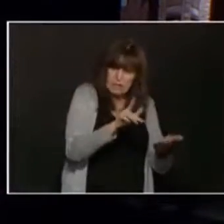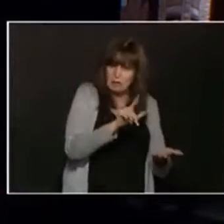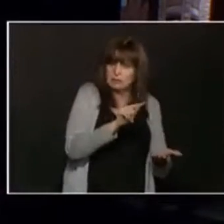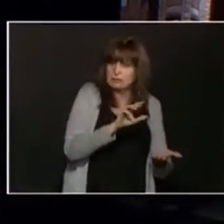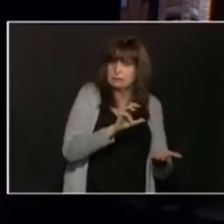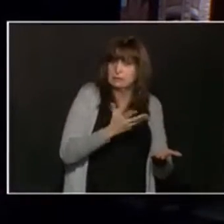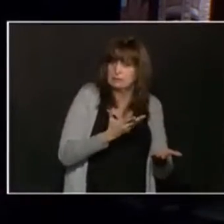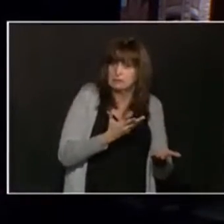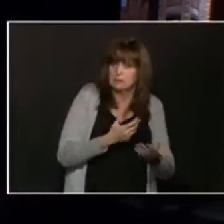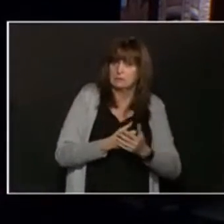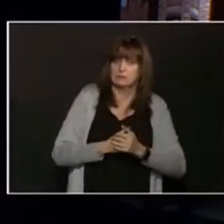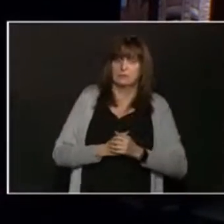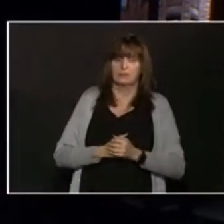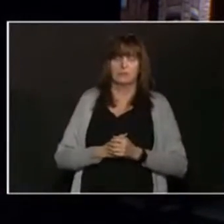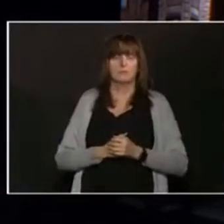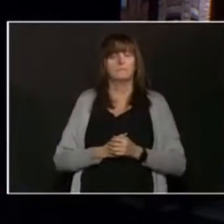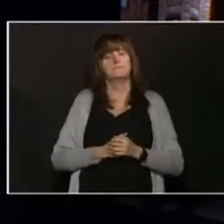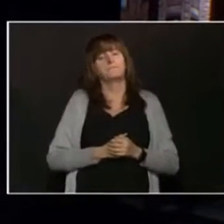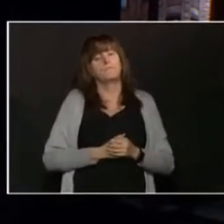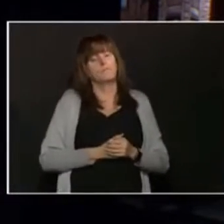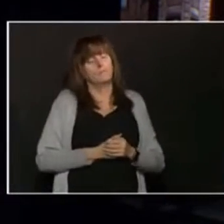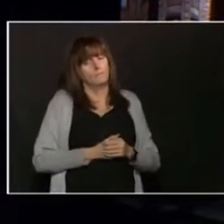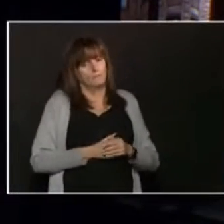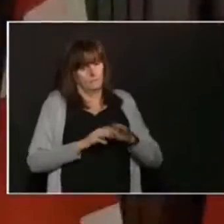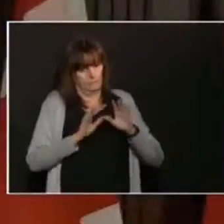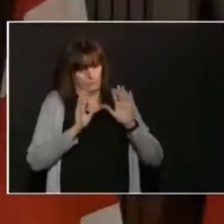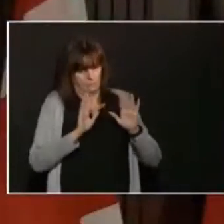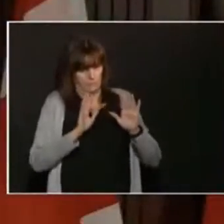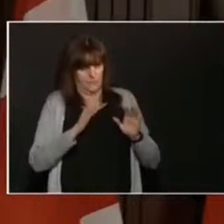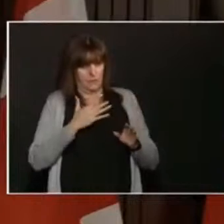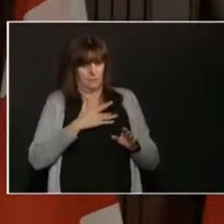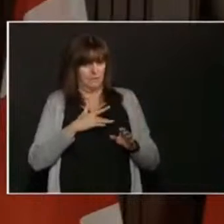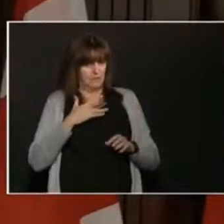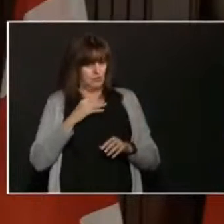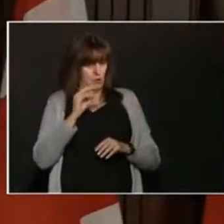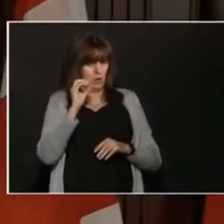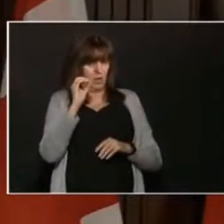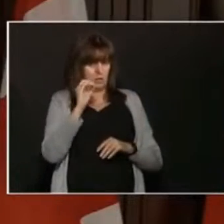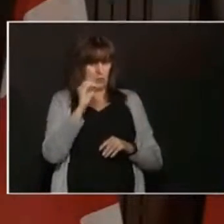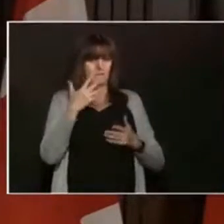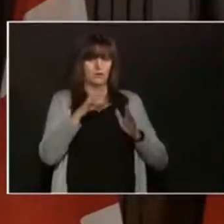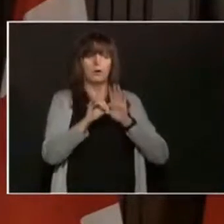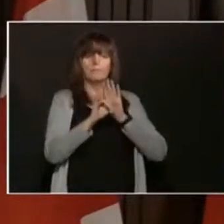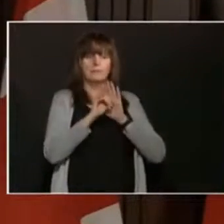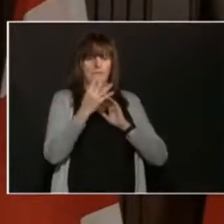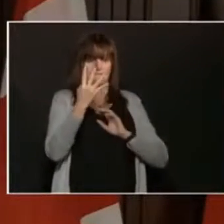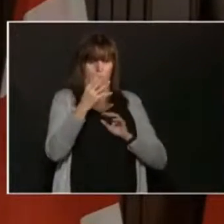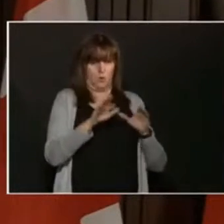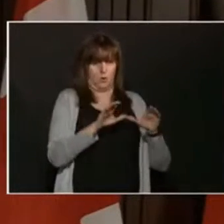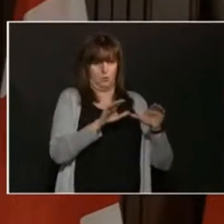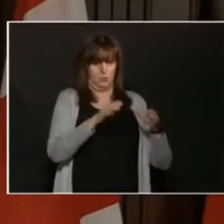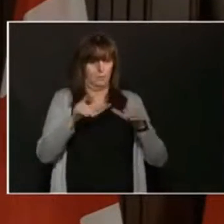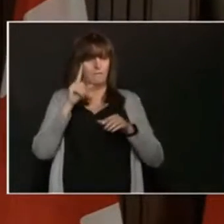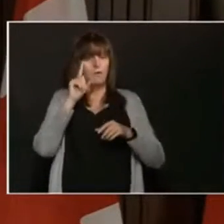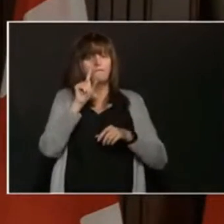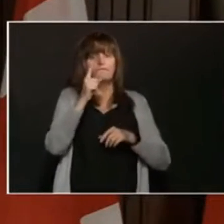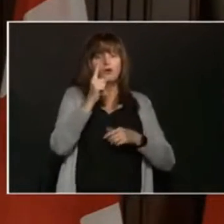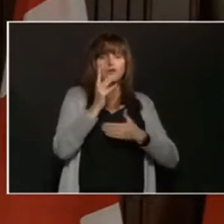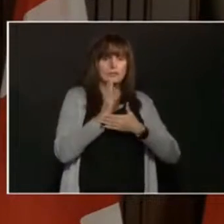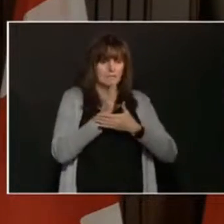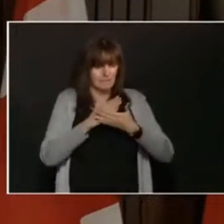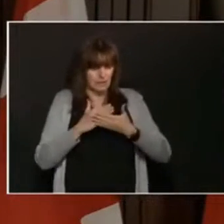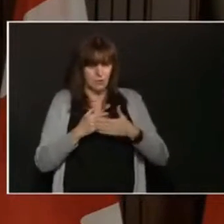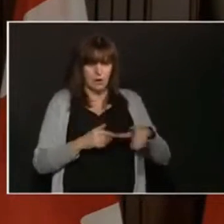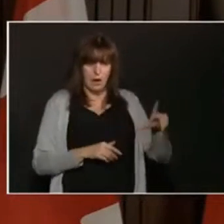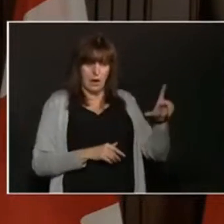you? The province identified 4 priority groups for the first phase, and long-term care residents are